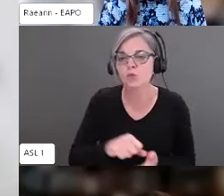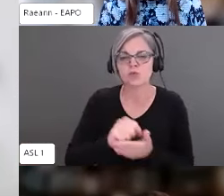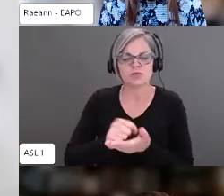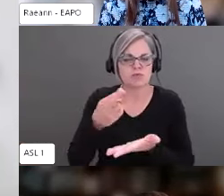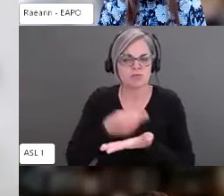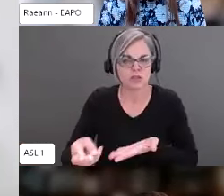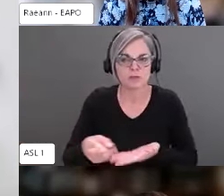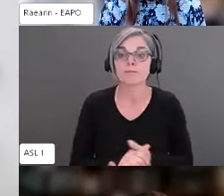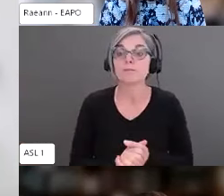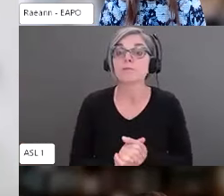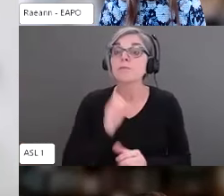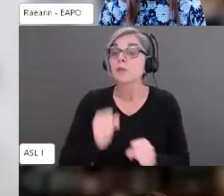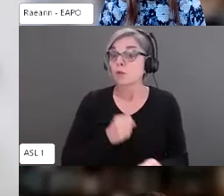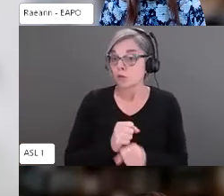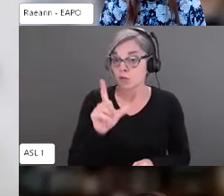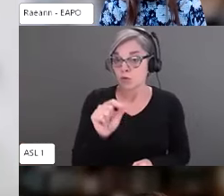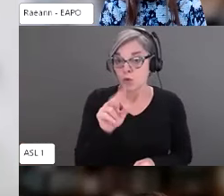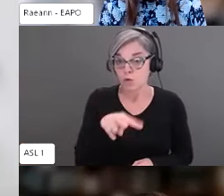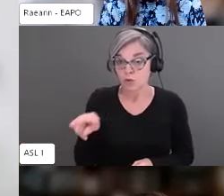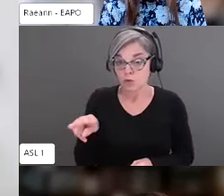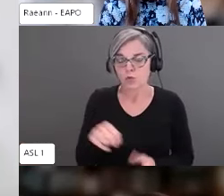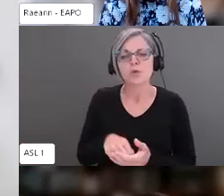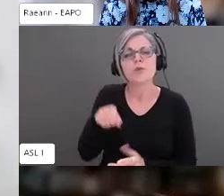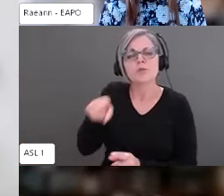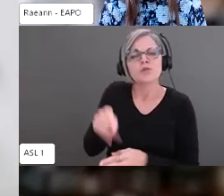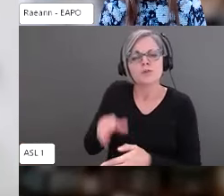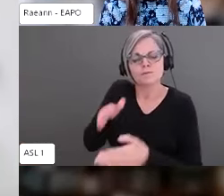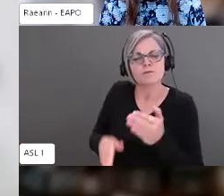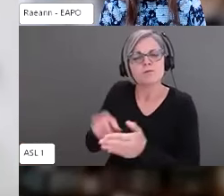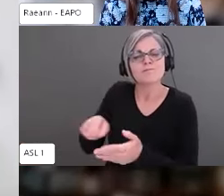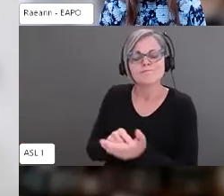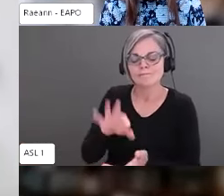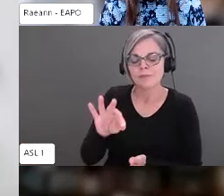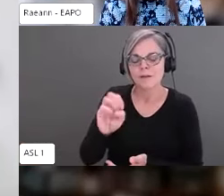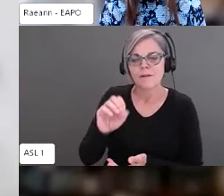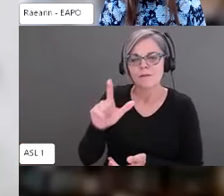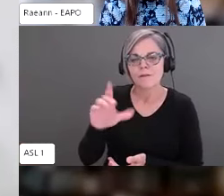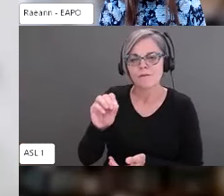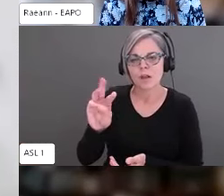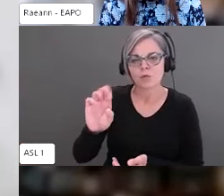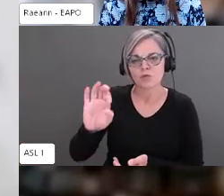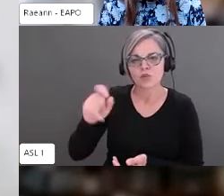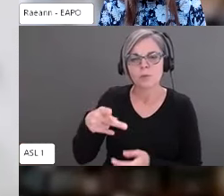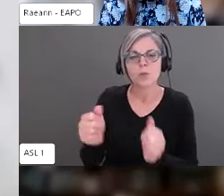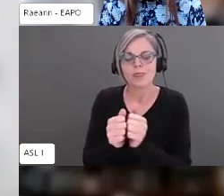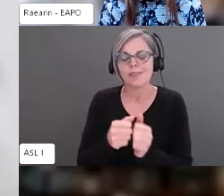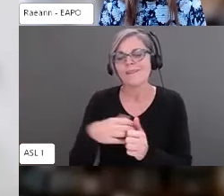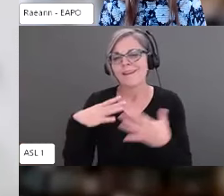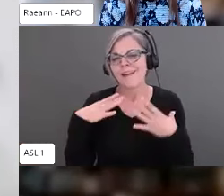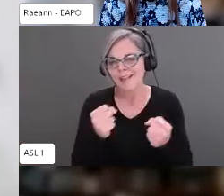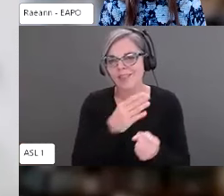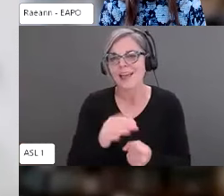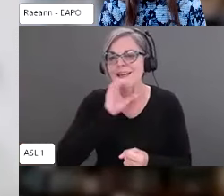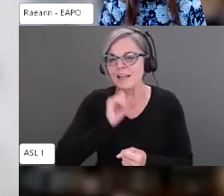2022, she completed her fellowship with the Health and Aging Policy Fellowship Program. As a